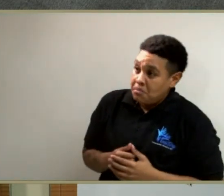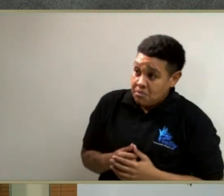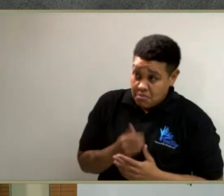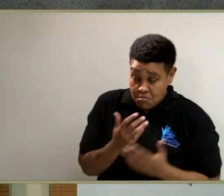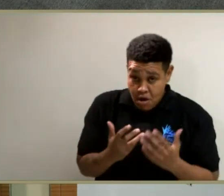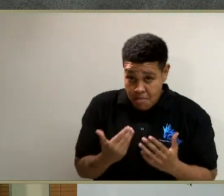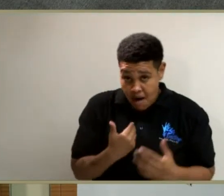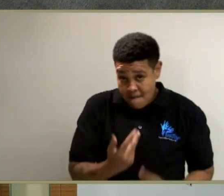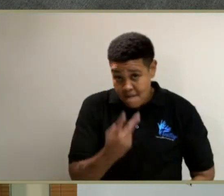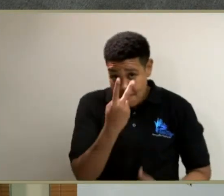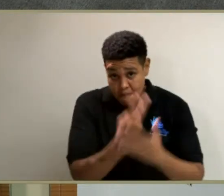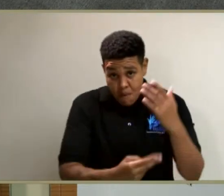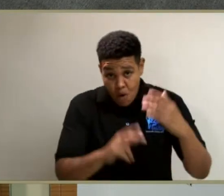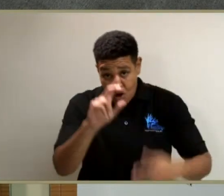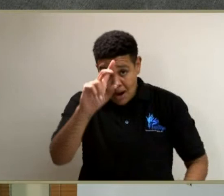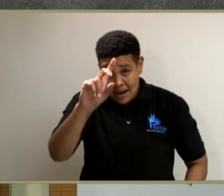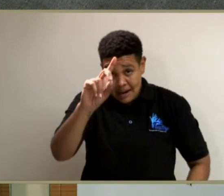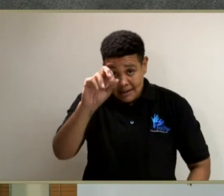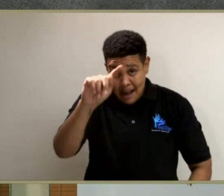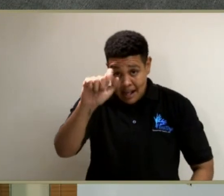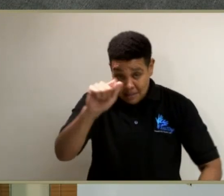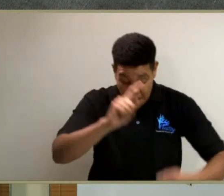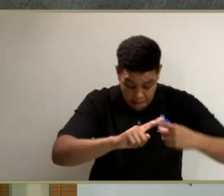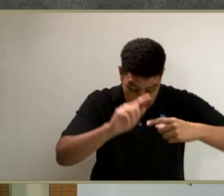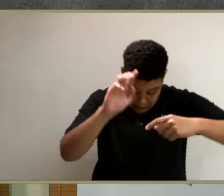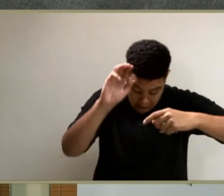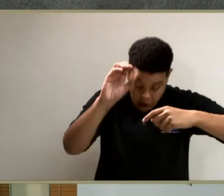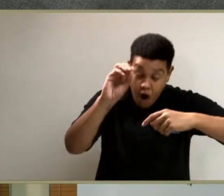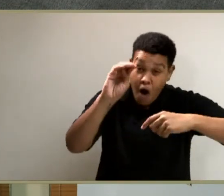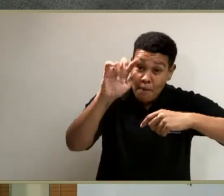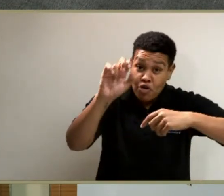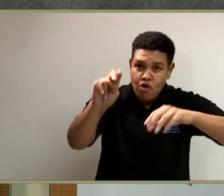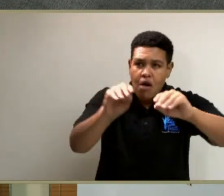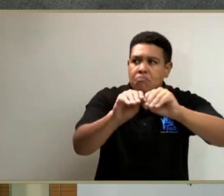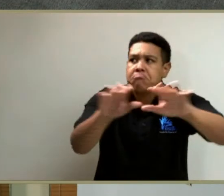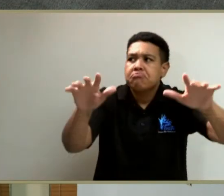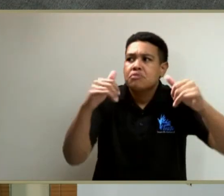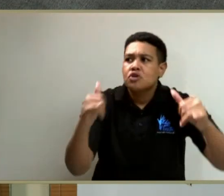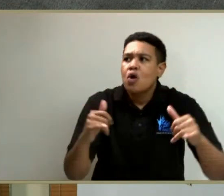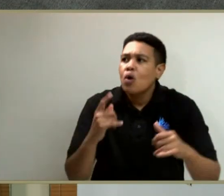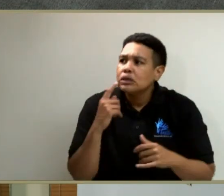have both Delta and Omicron circulating at this time.